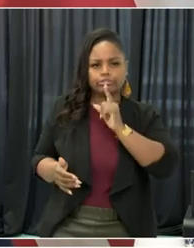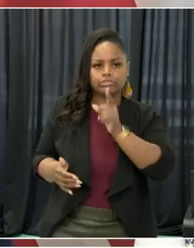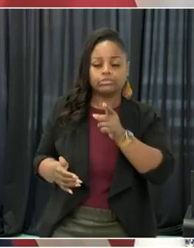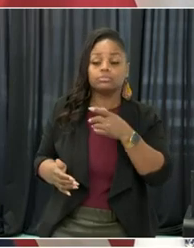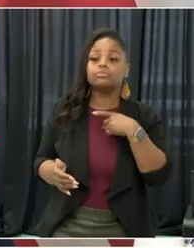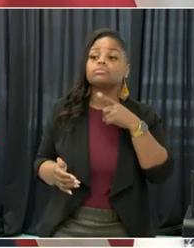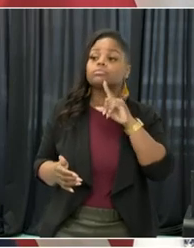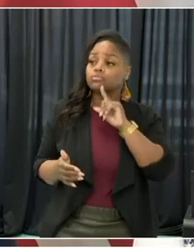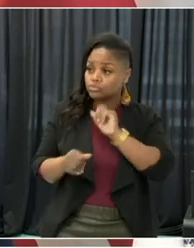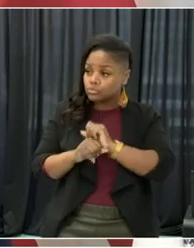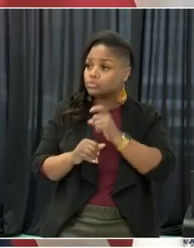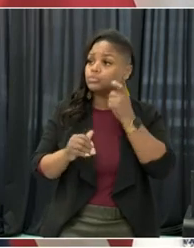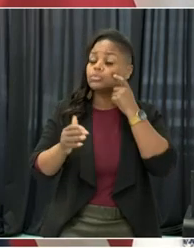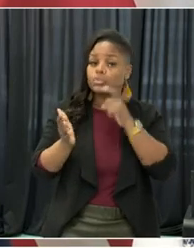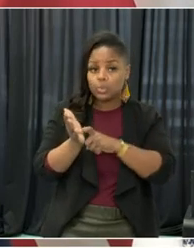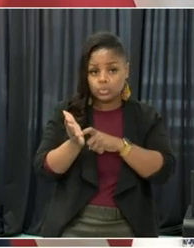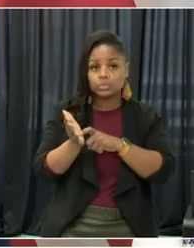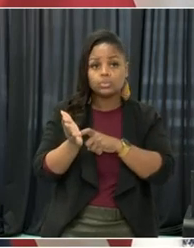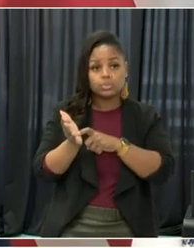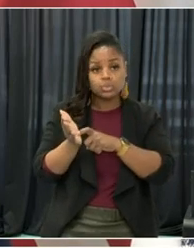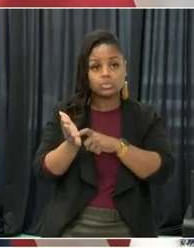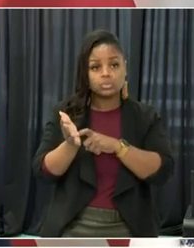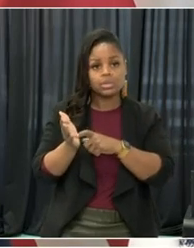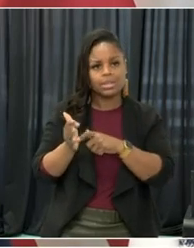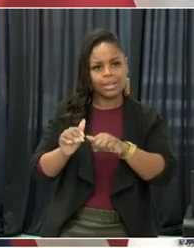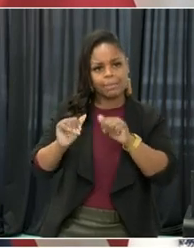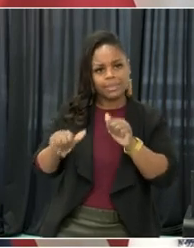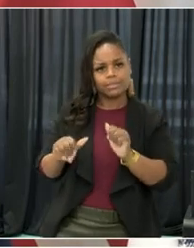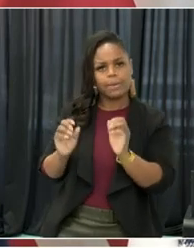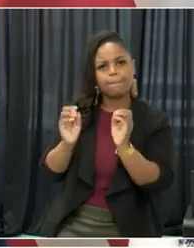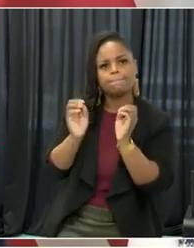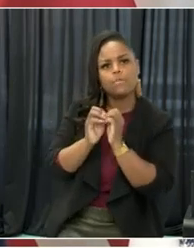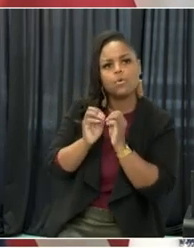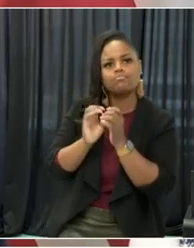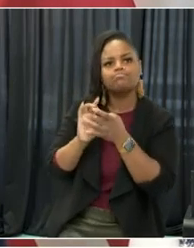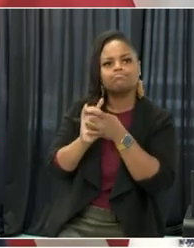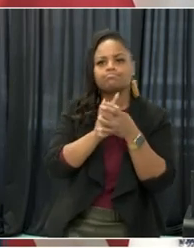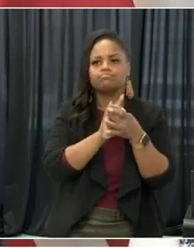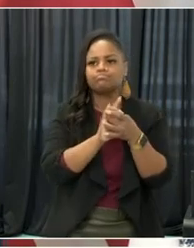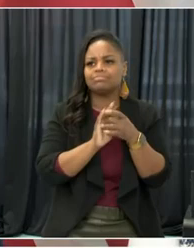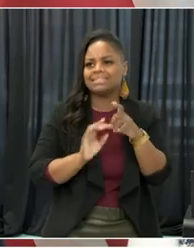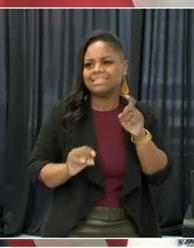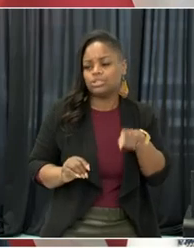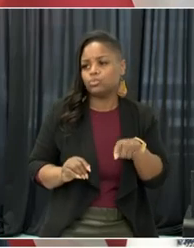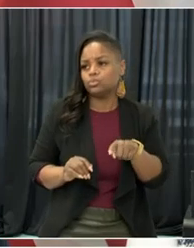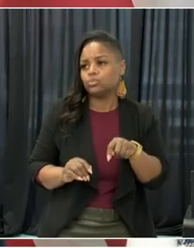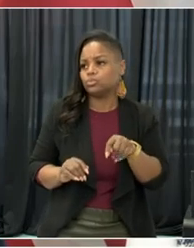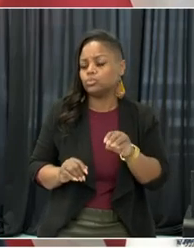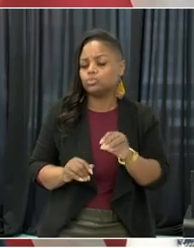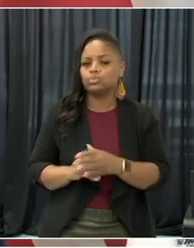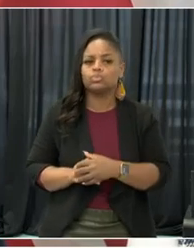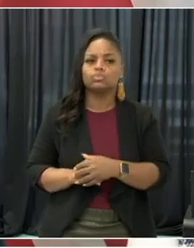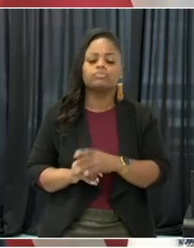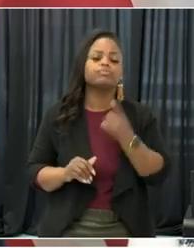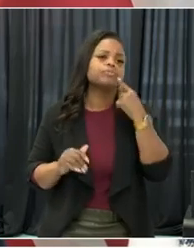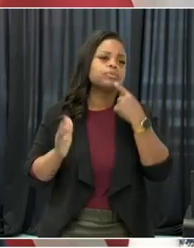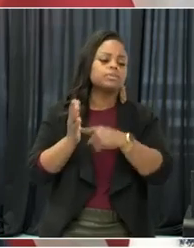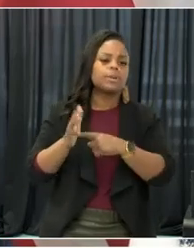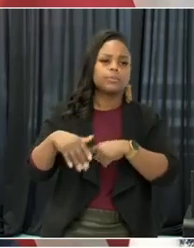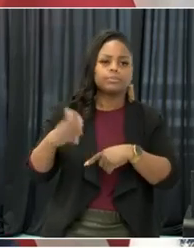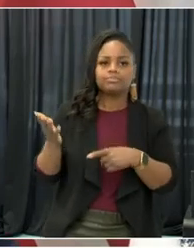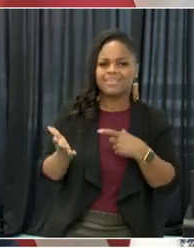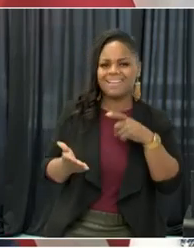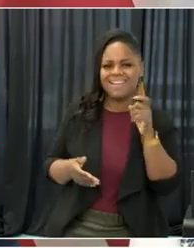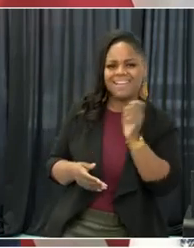that there's likely some more coordination that we could do. For example, we saw, and I asked Lindsay, when we showed the